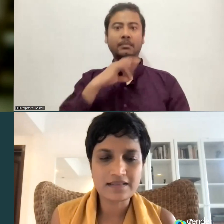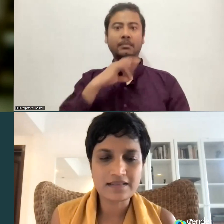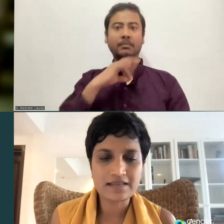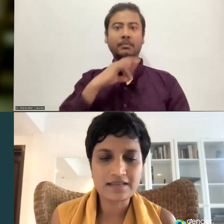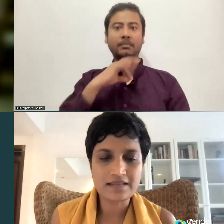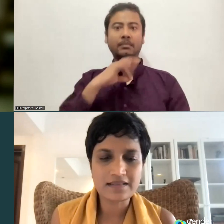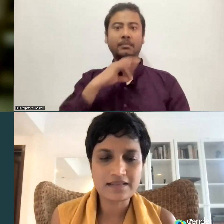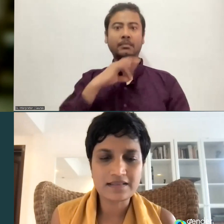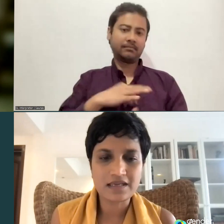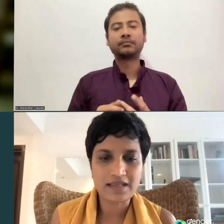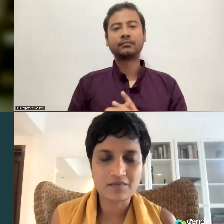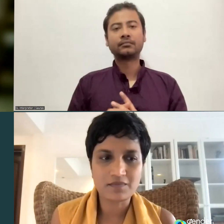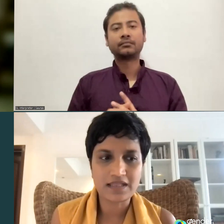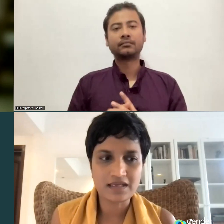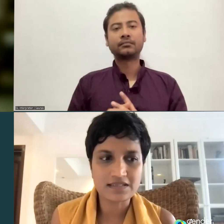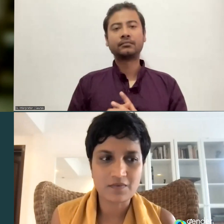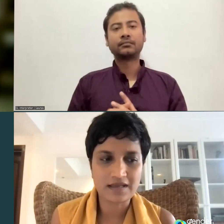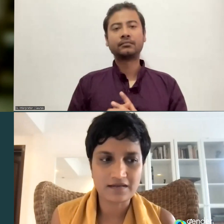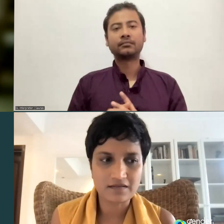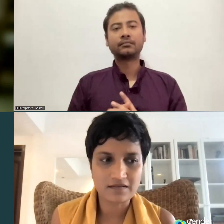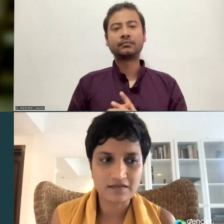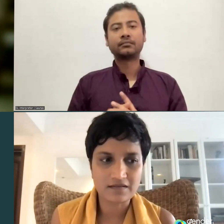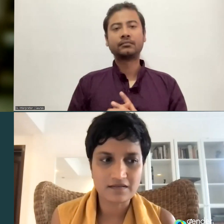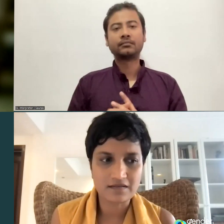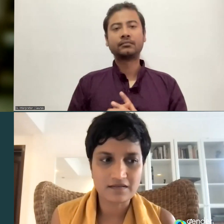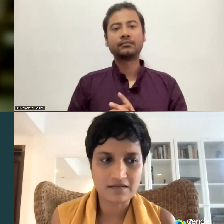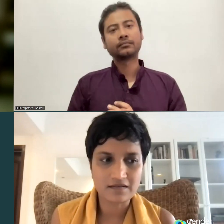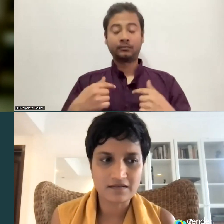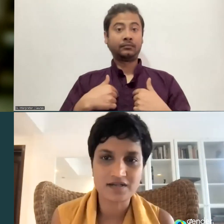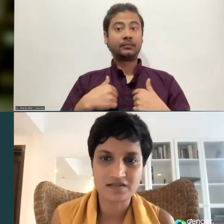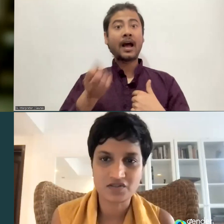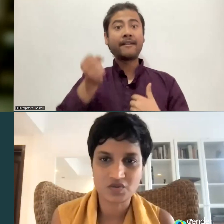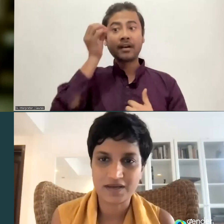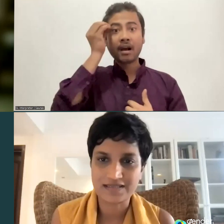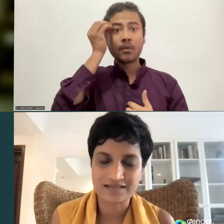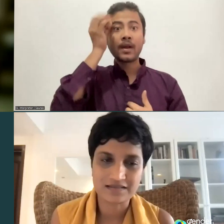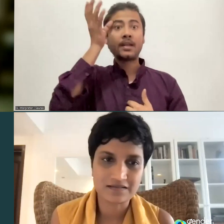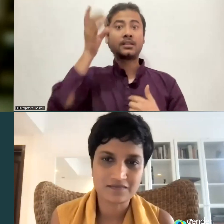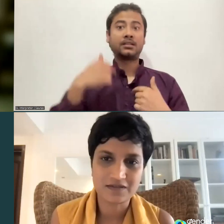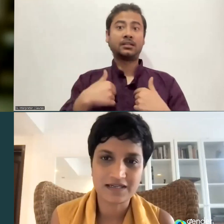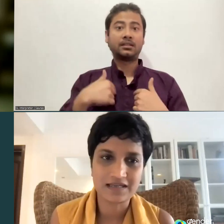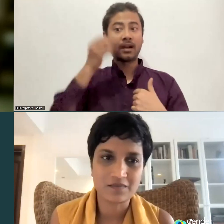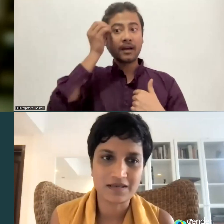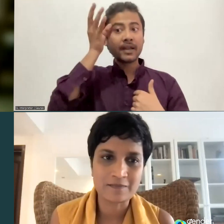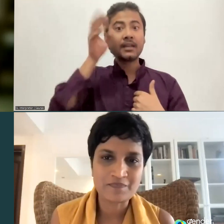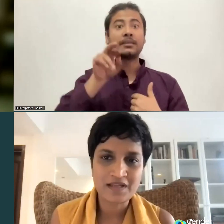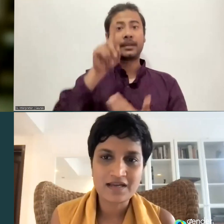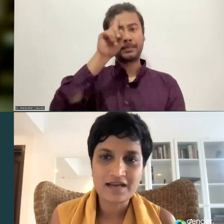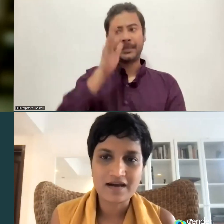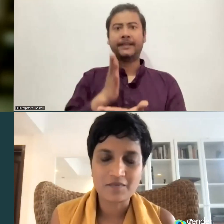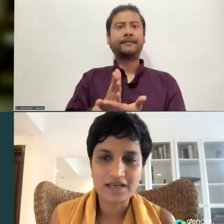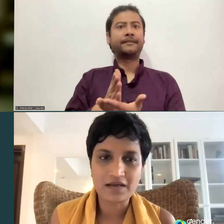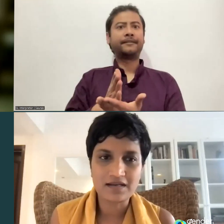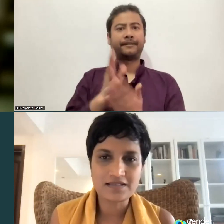I think, but I think it's about that having that sense of awareness in terms of where you are situated, right?